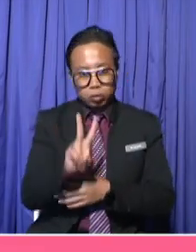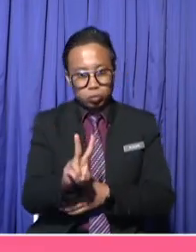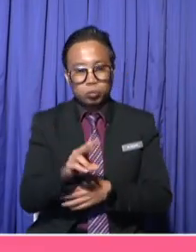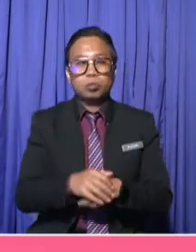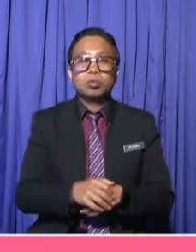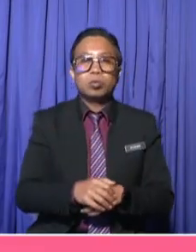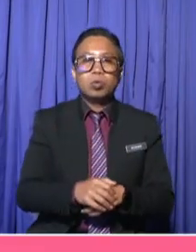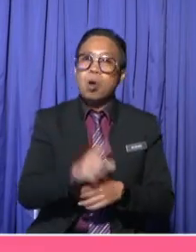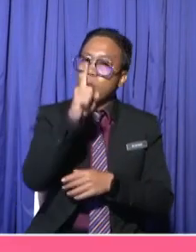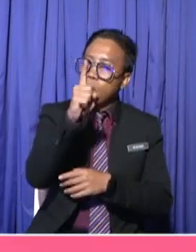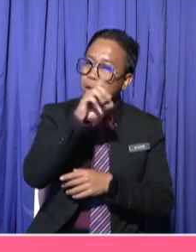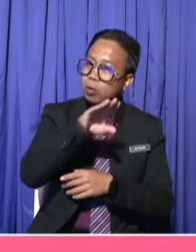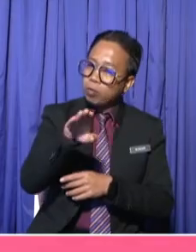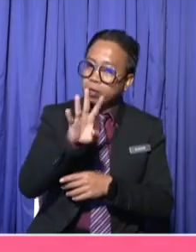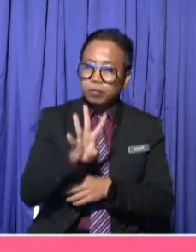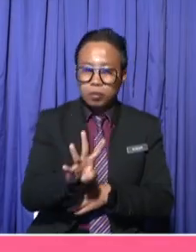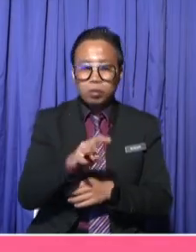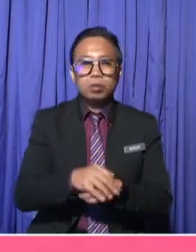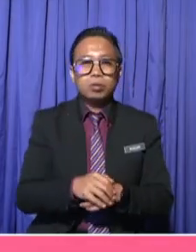1/2, 1/4,